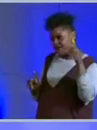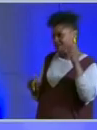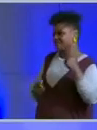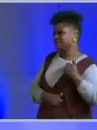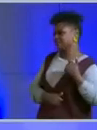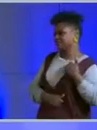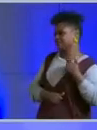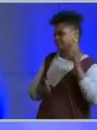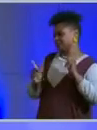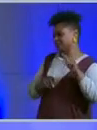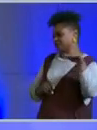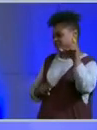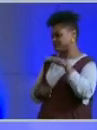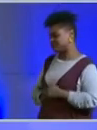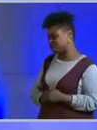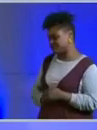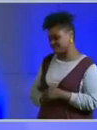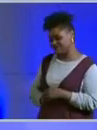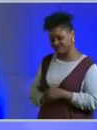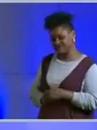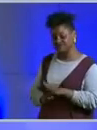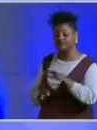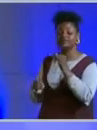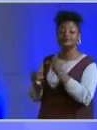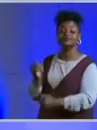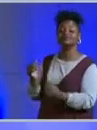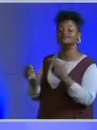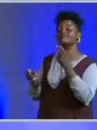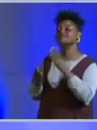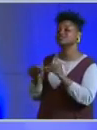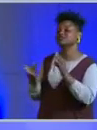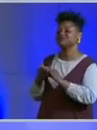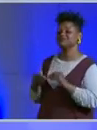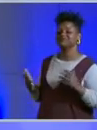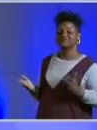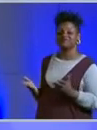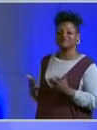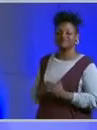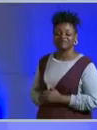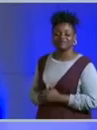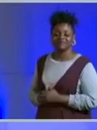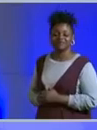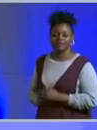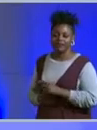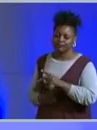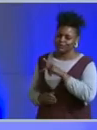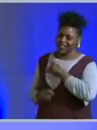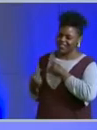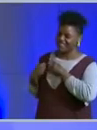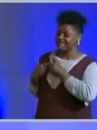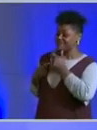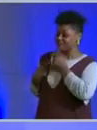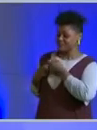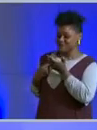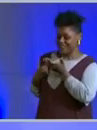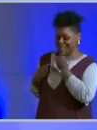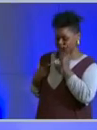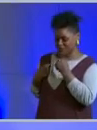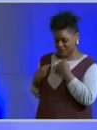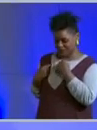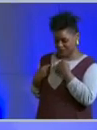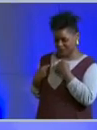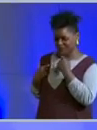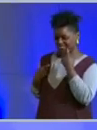Ward 4. And one final one that I'll mention, which has a bit of a sort of personal interest for me, as Polly